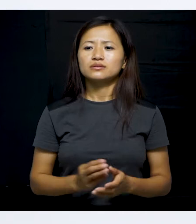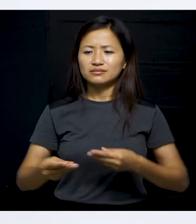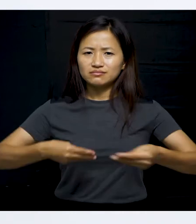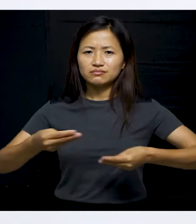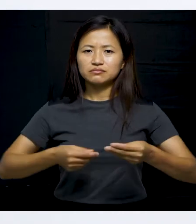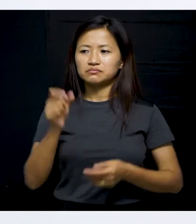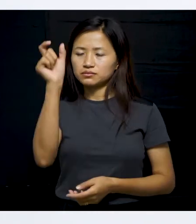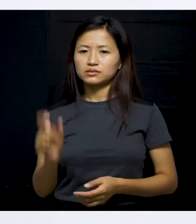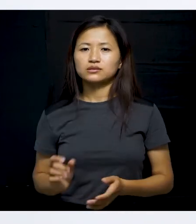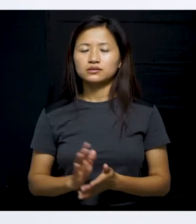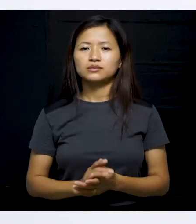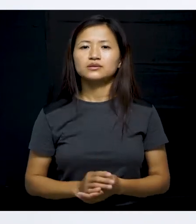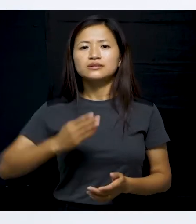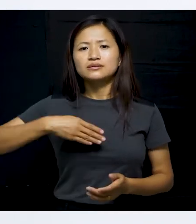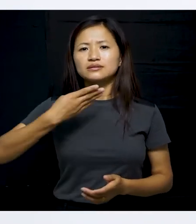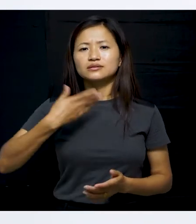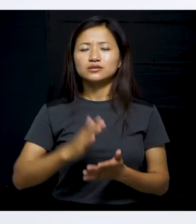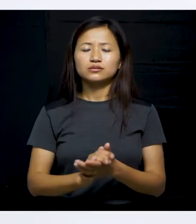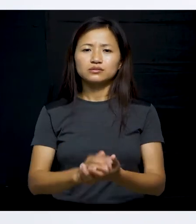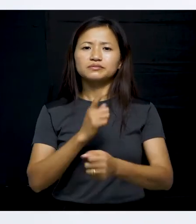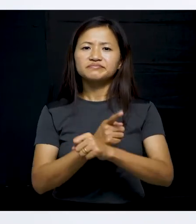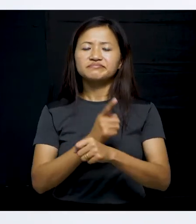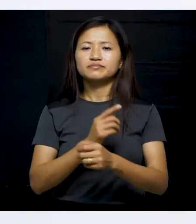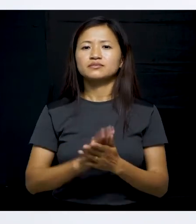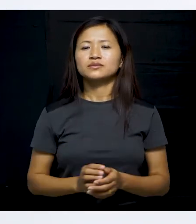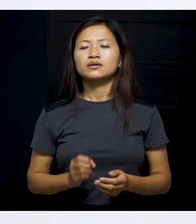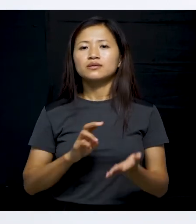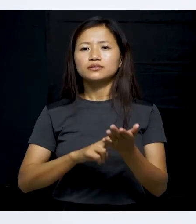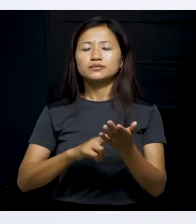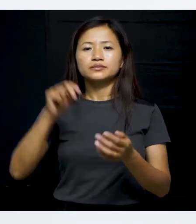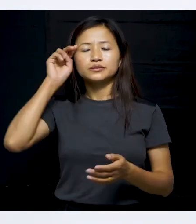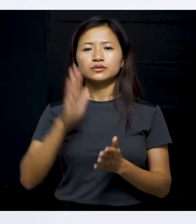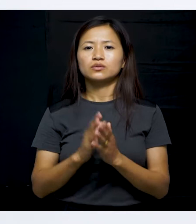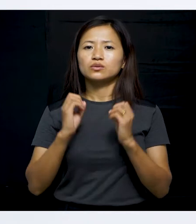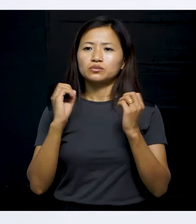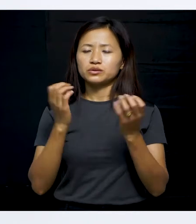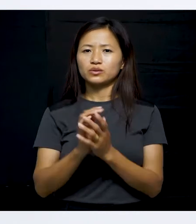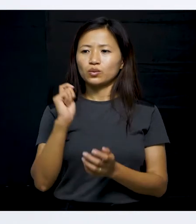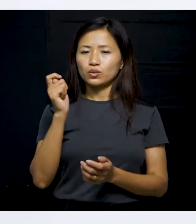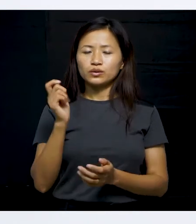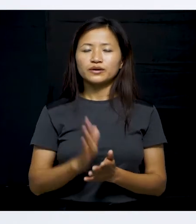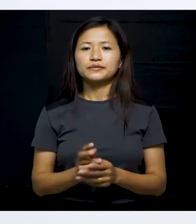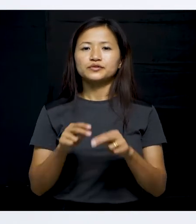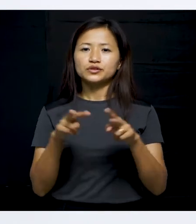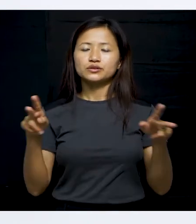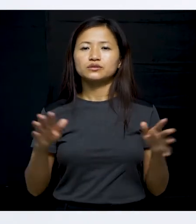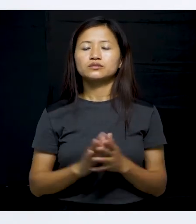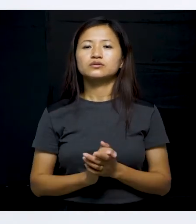with the change of time, even the occupation of the Nagas have changed. Nowadays, we don't see